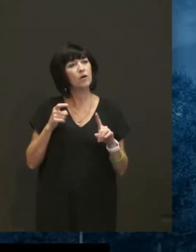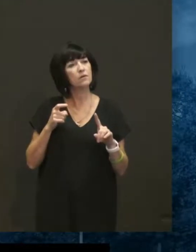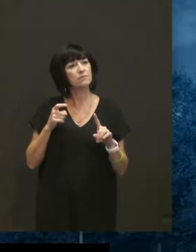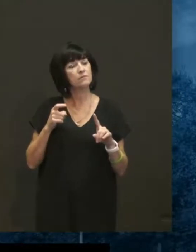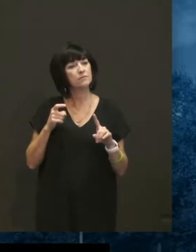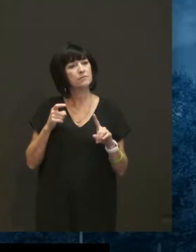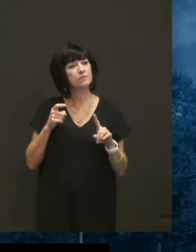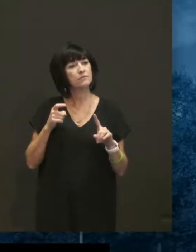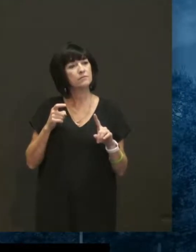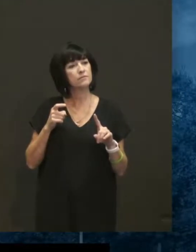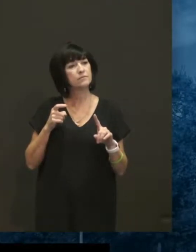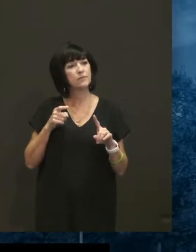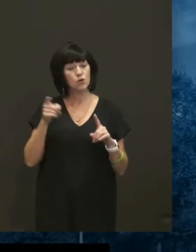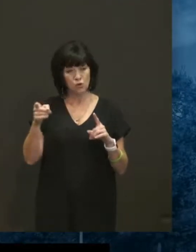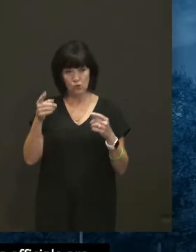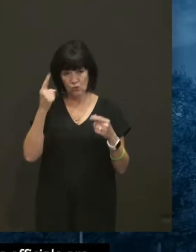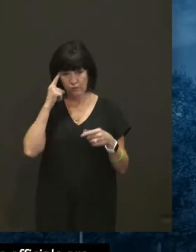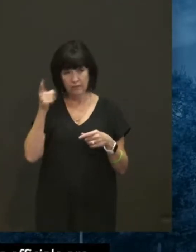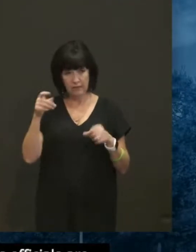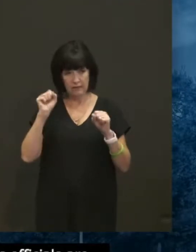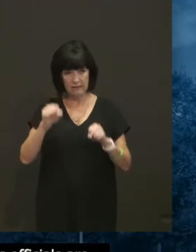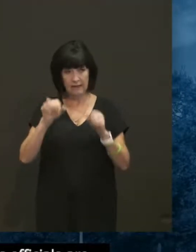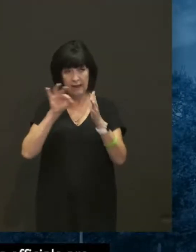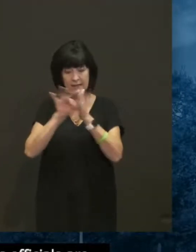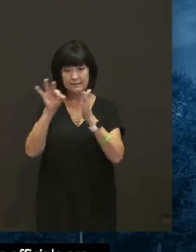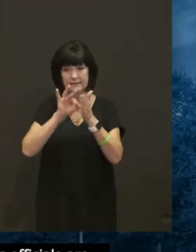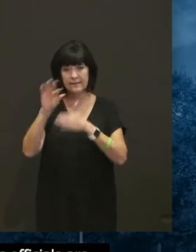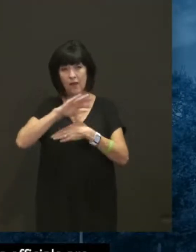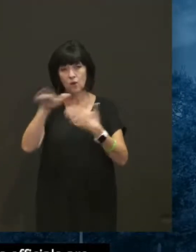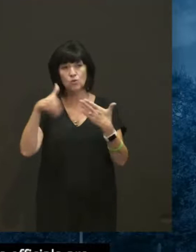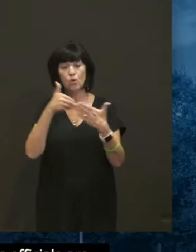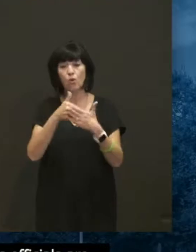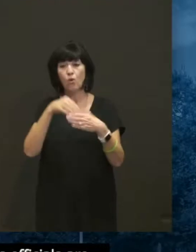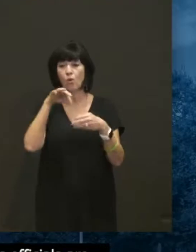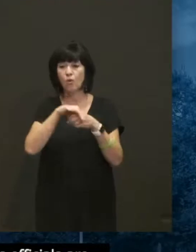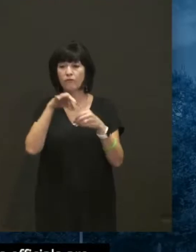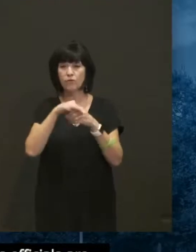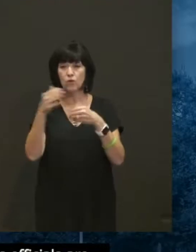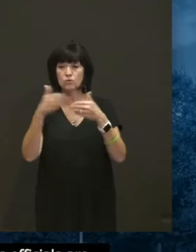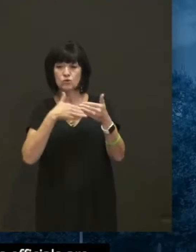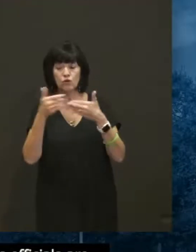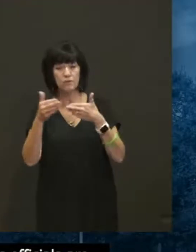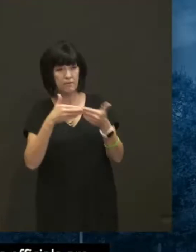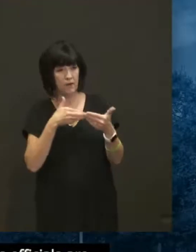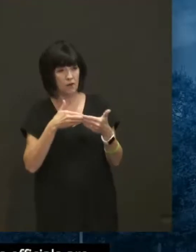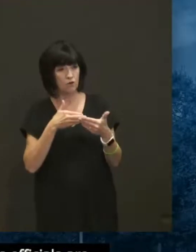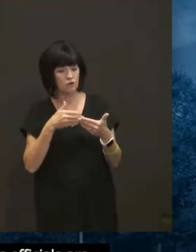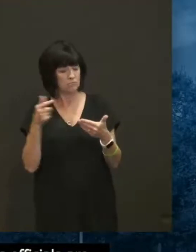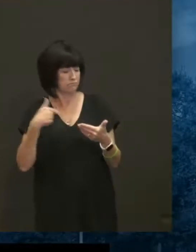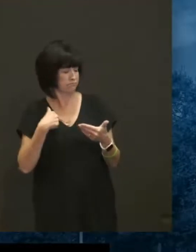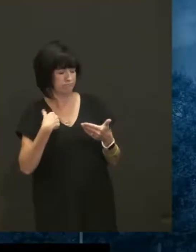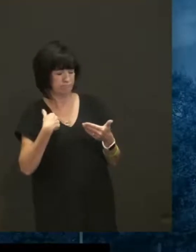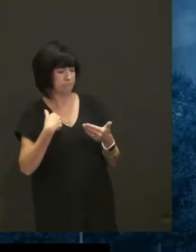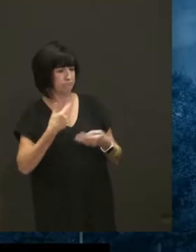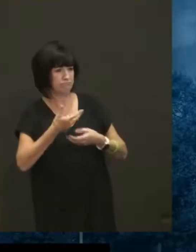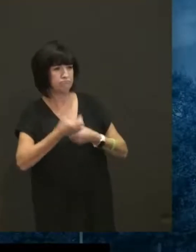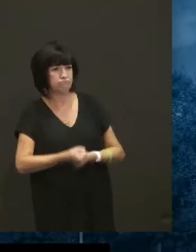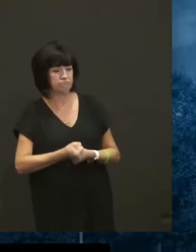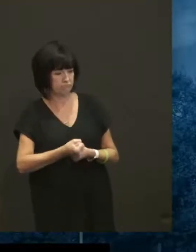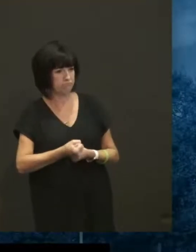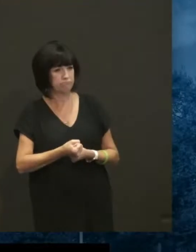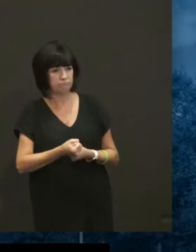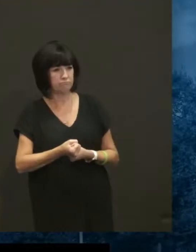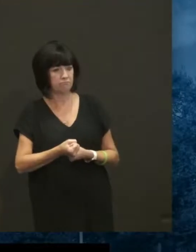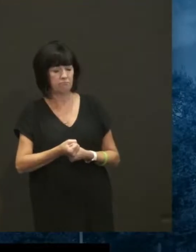to count every vote cast, whether in person or vote by mail? Yeah, I'm completely convinced of that. I don't think we have